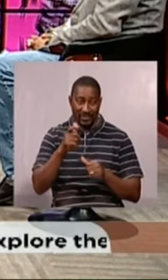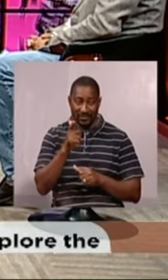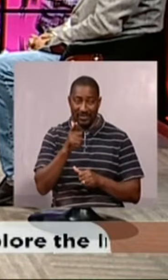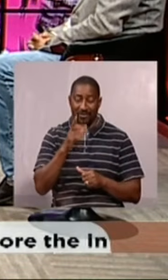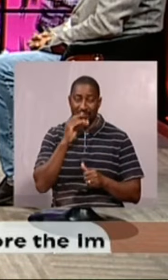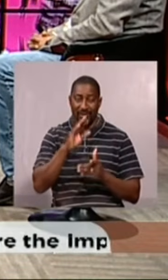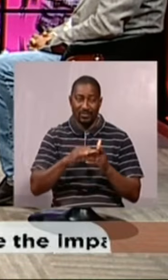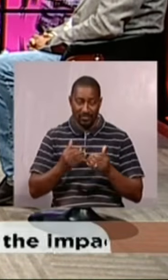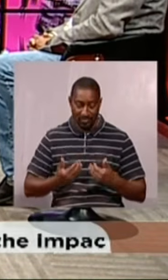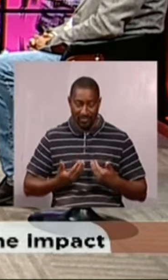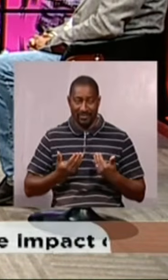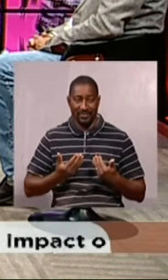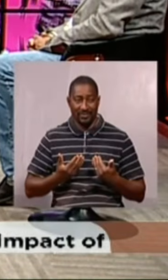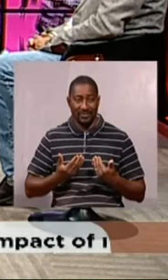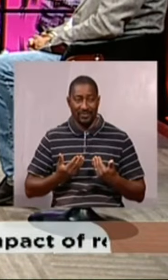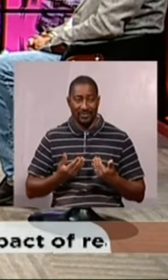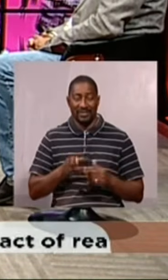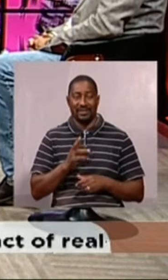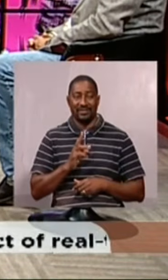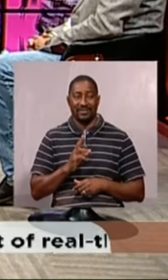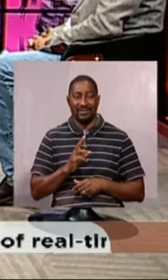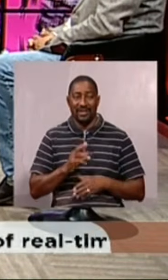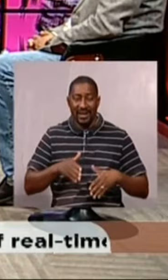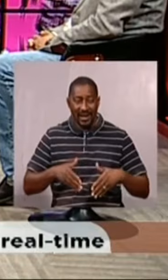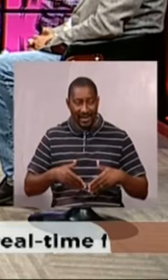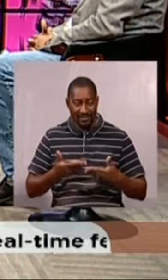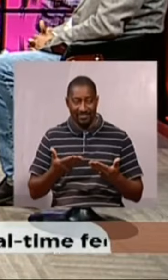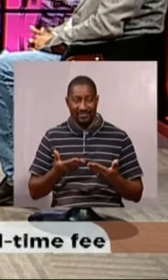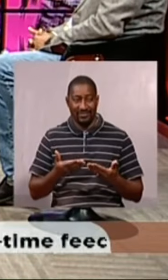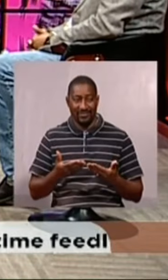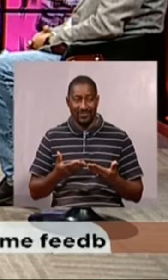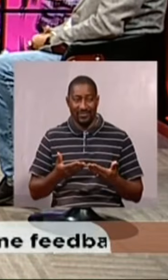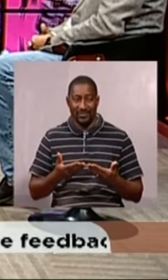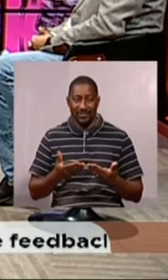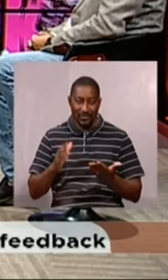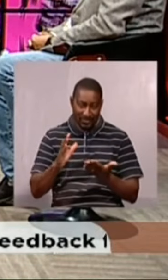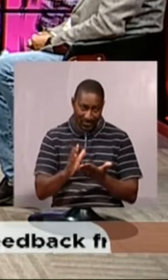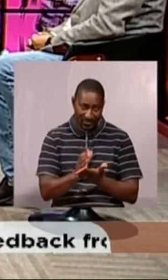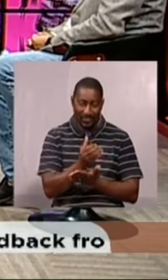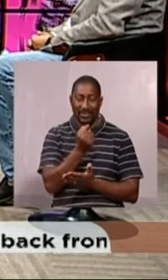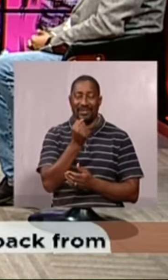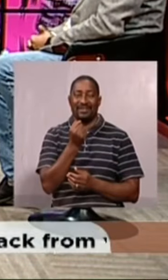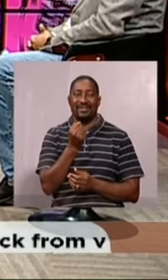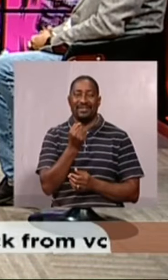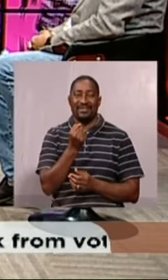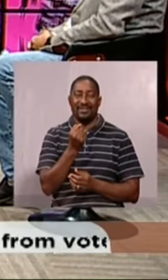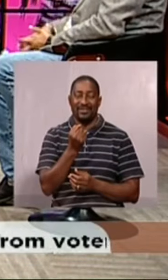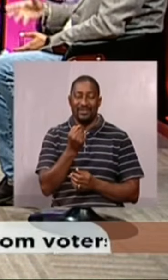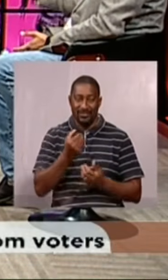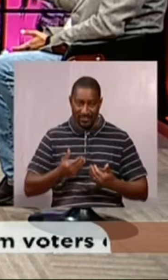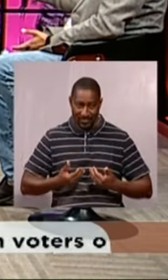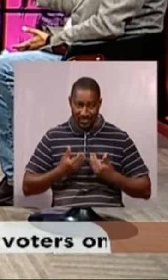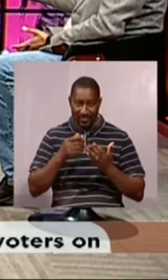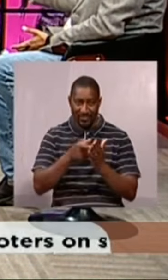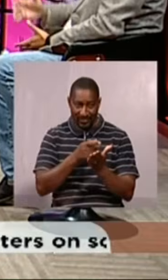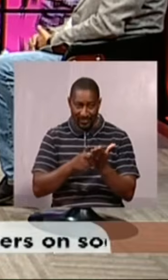people. How does one gain that youth vote through social media? What needs to be done? I